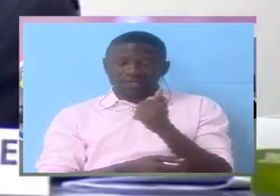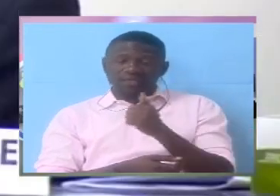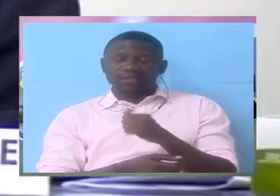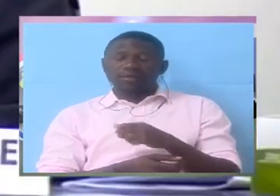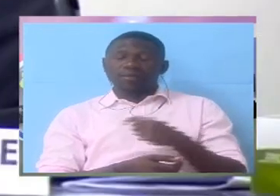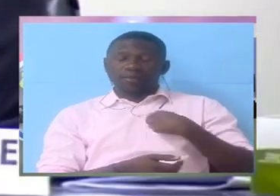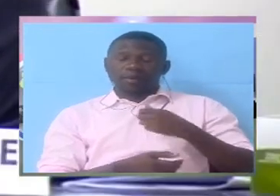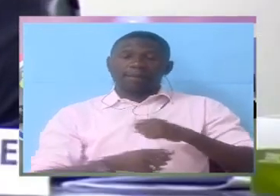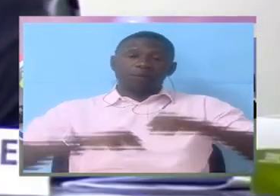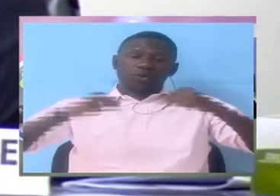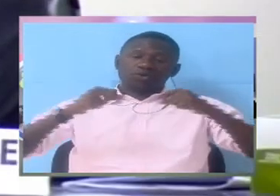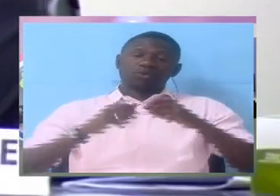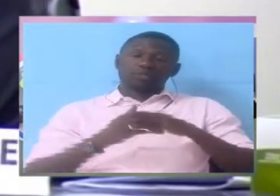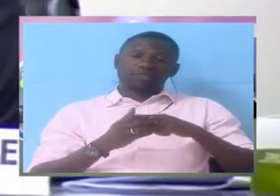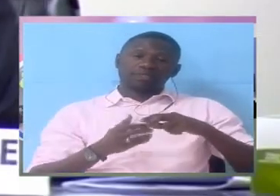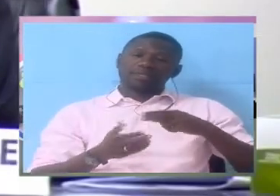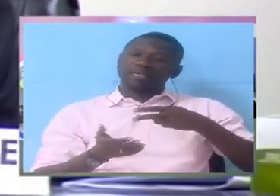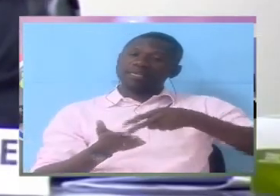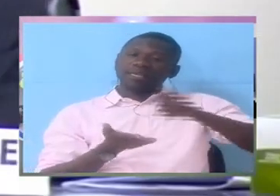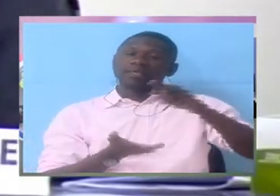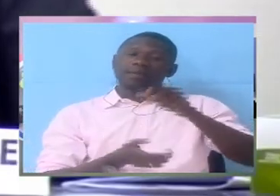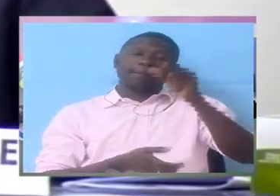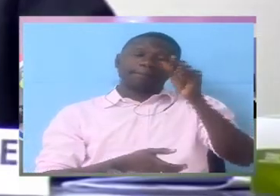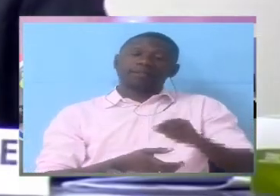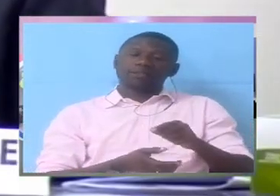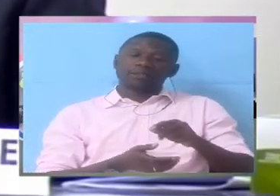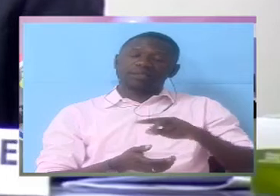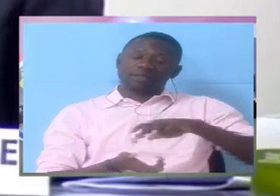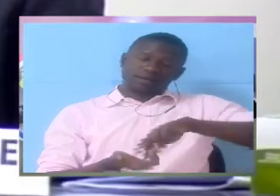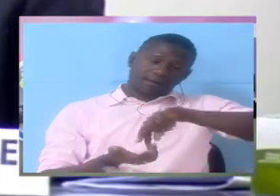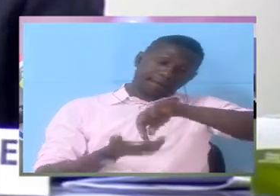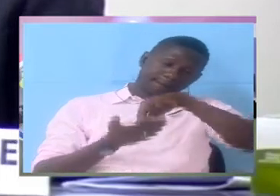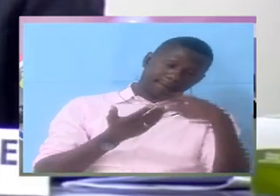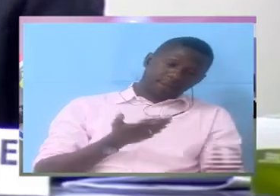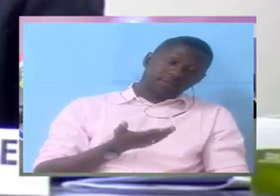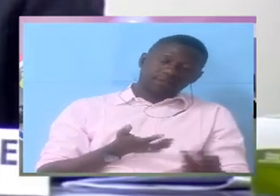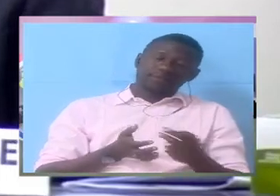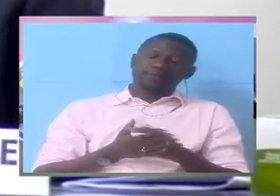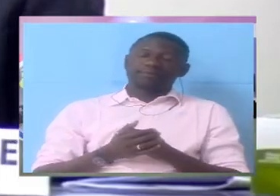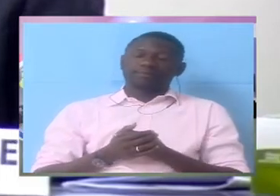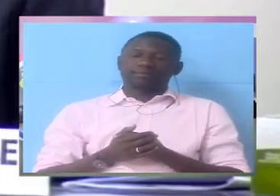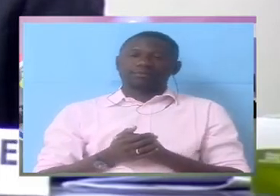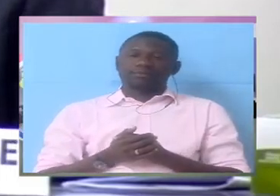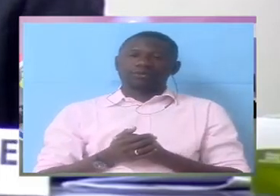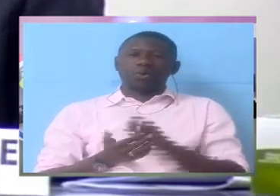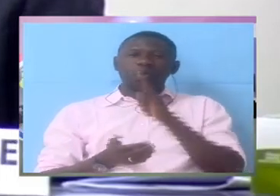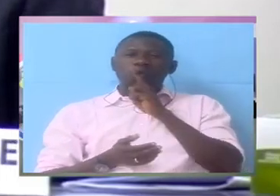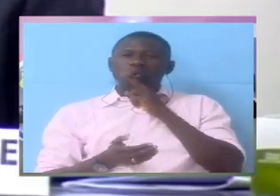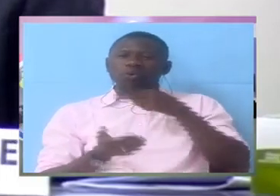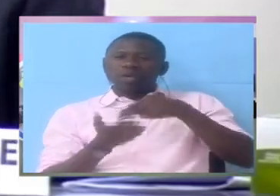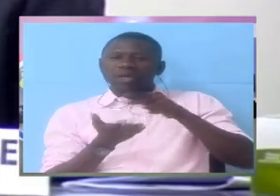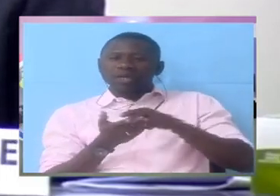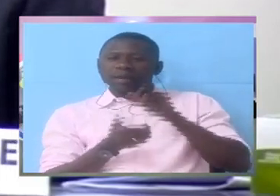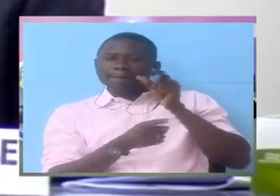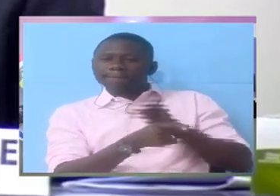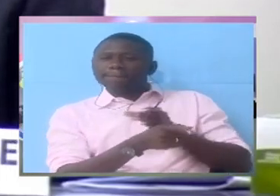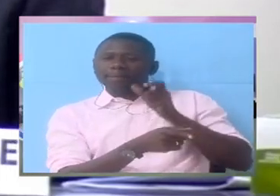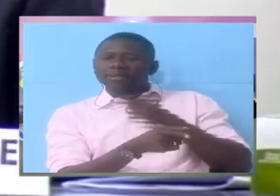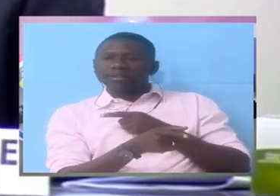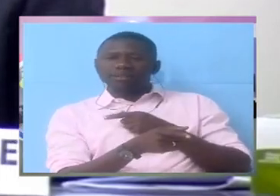Daba Marena. Na boss kilindo damfu asingolto amaribo itaduma, bakwala boss wotumo olem Daba Marena.